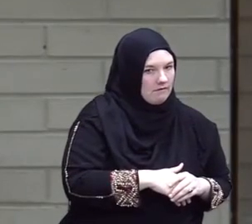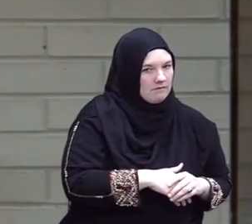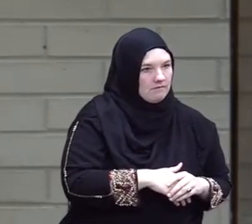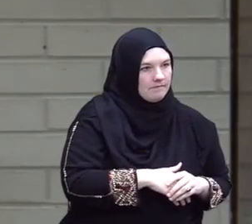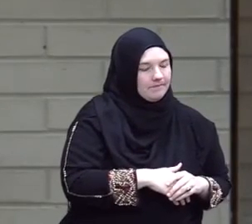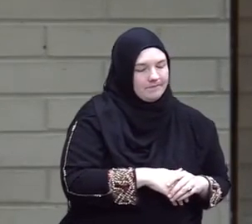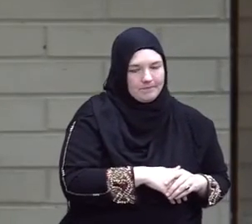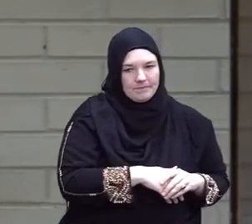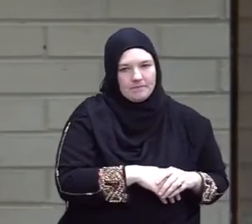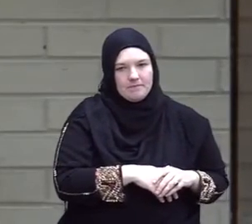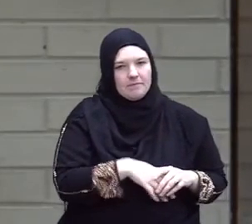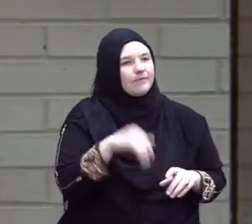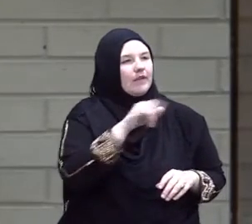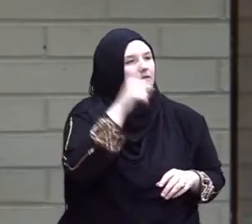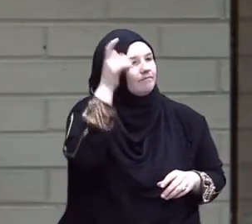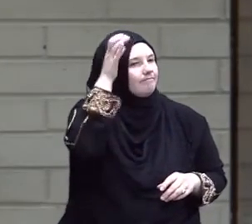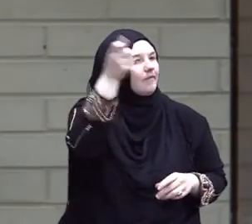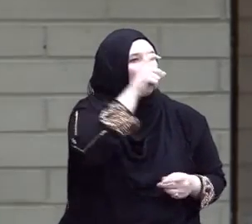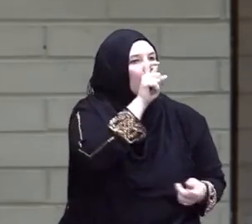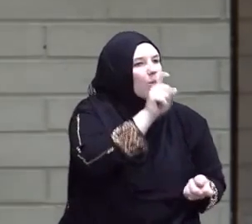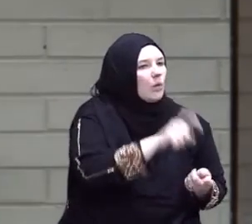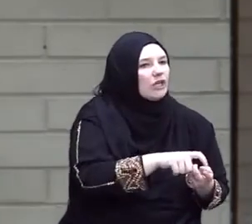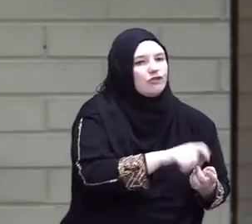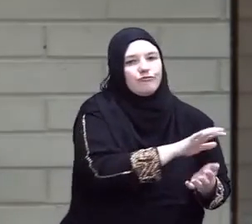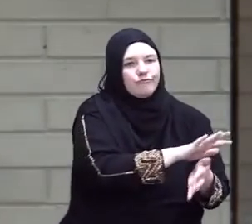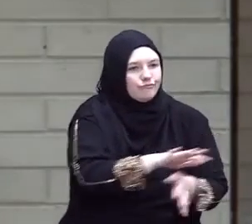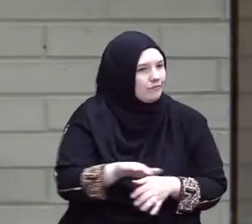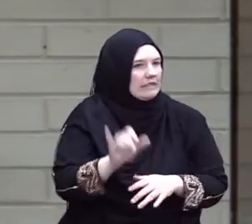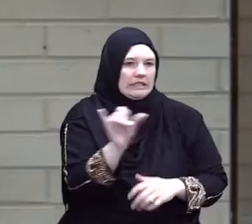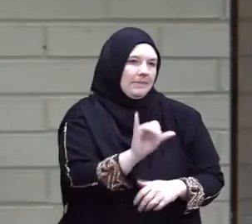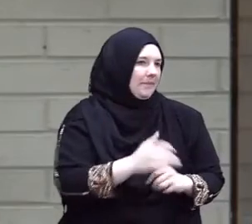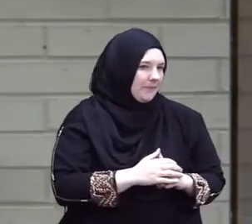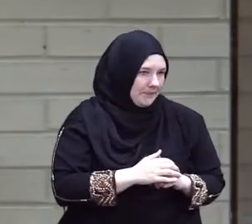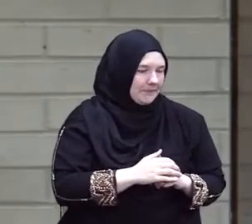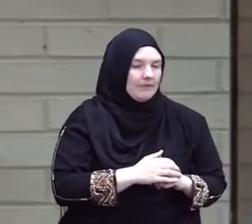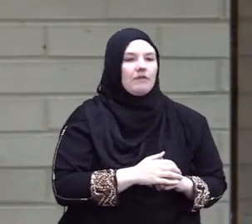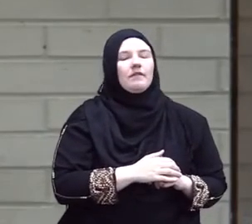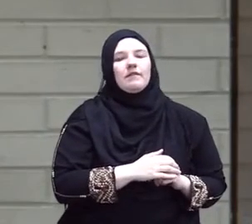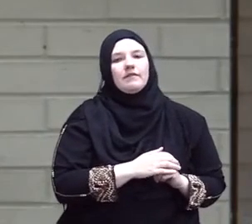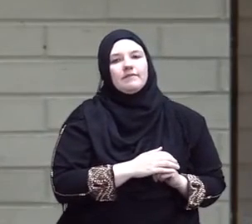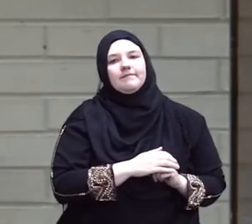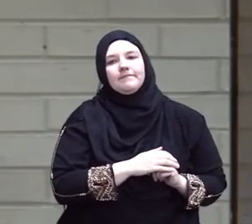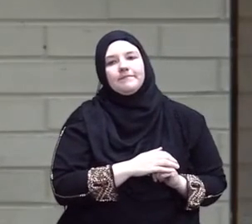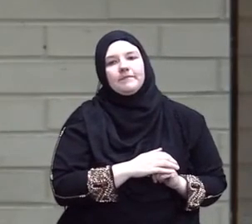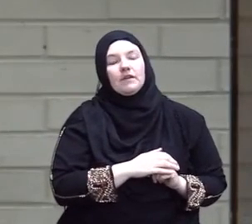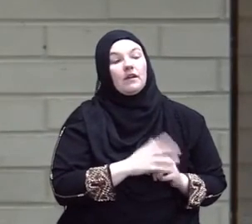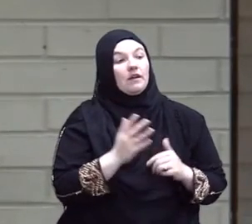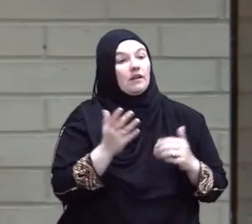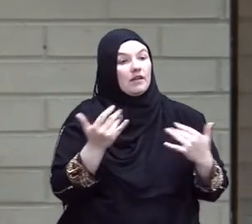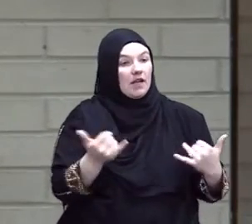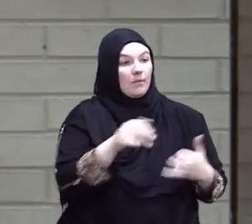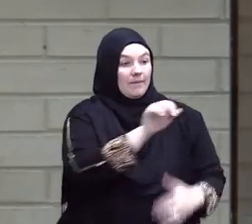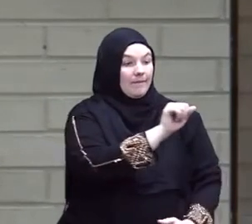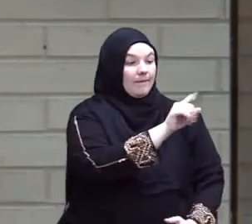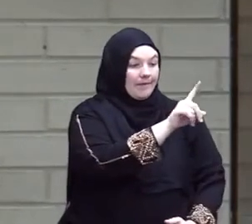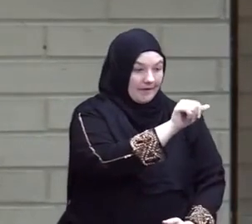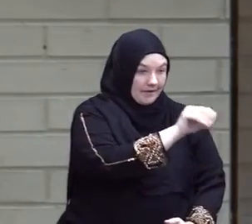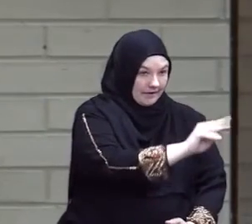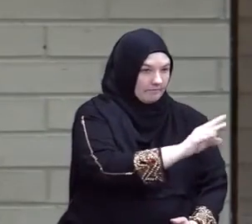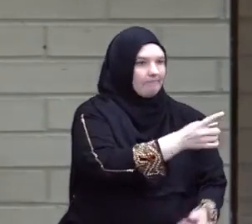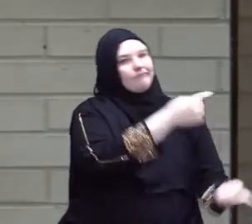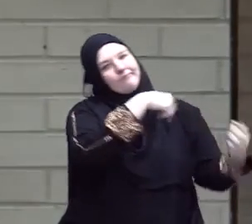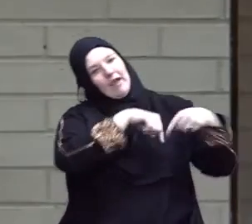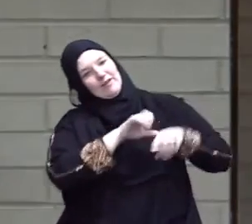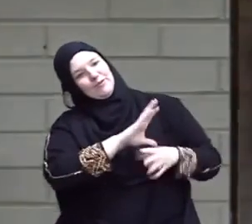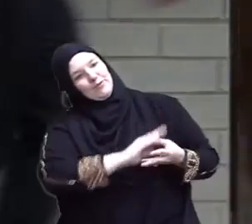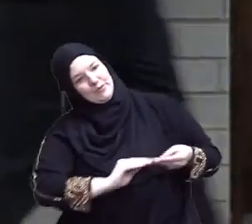kahin, it is the same. It is the same. Here we have Adam, which